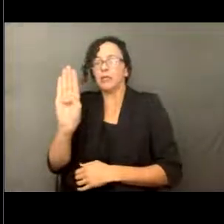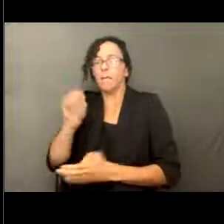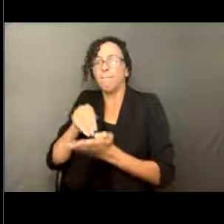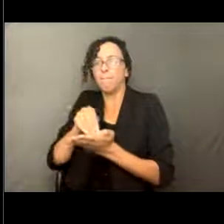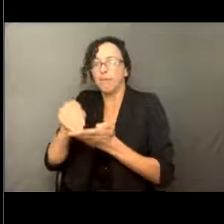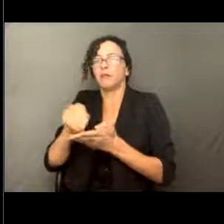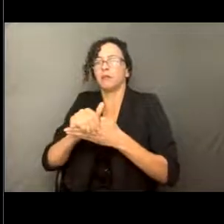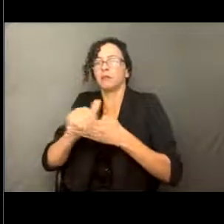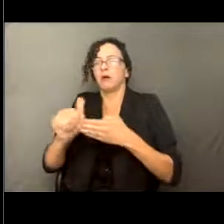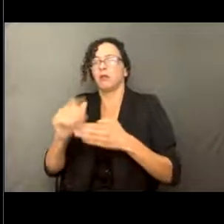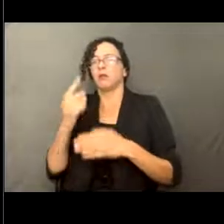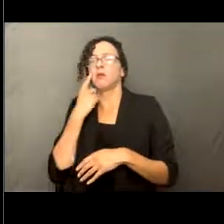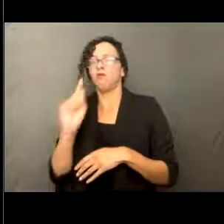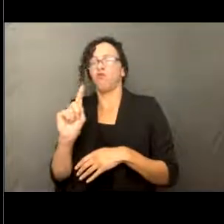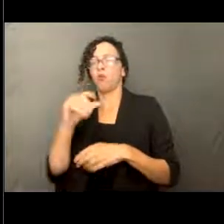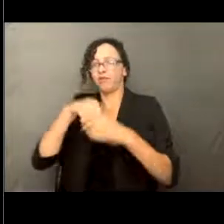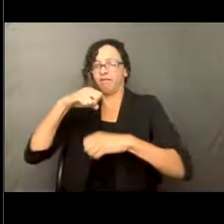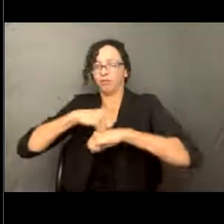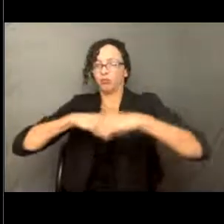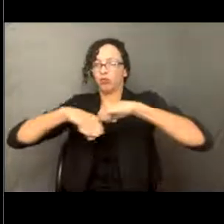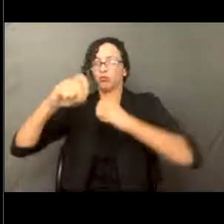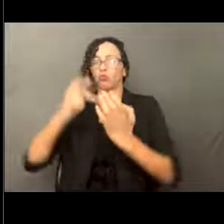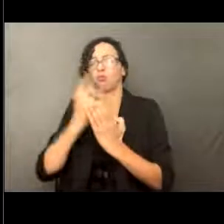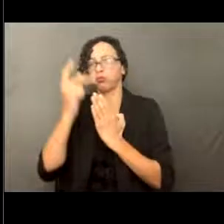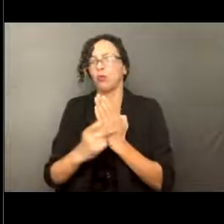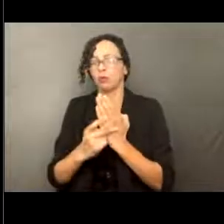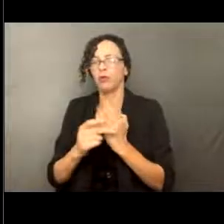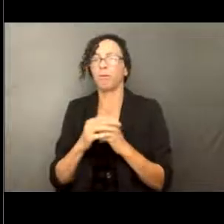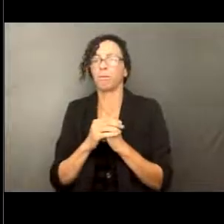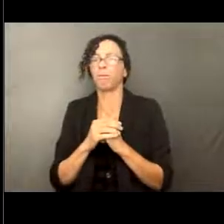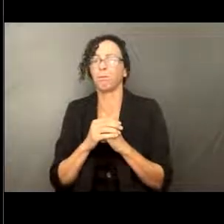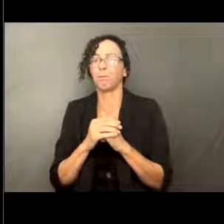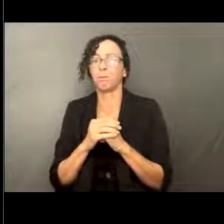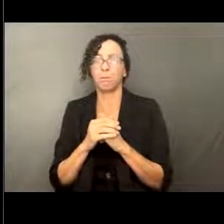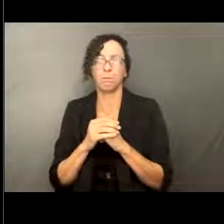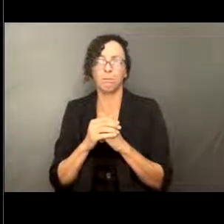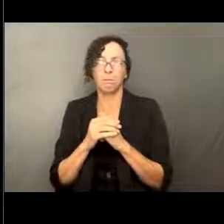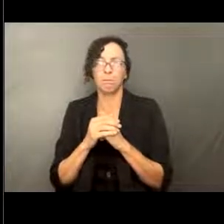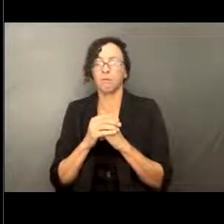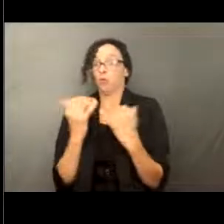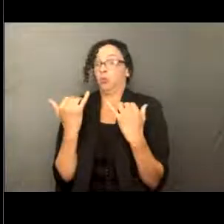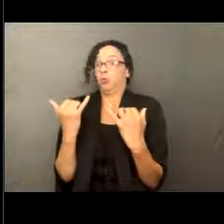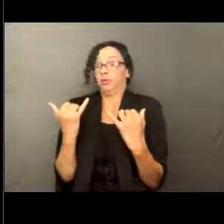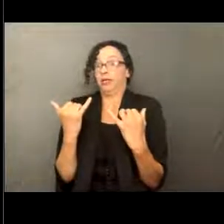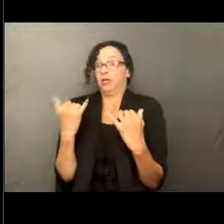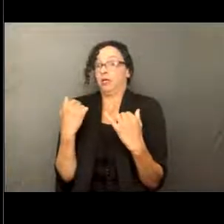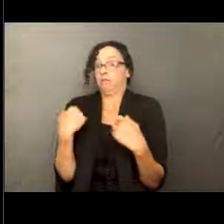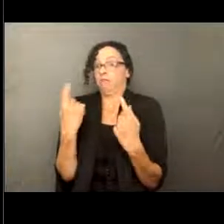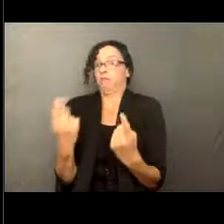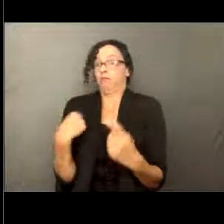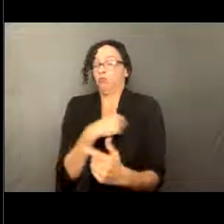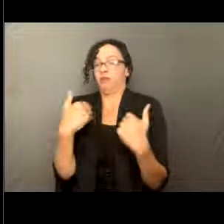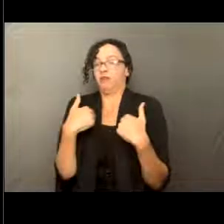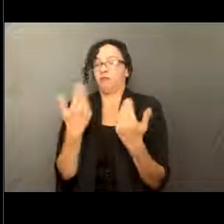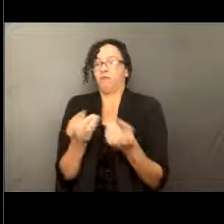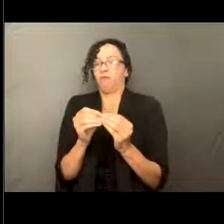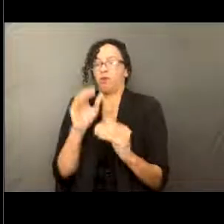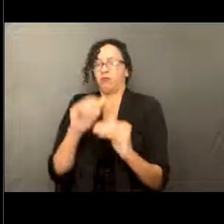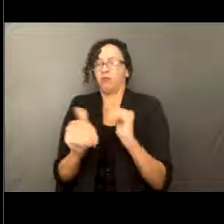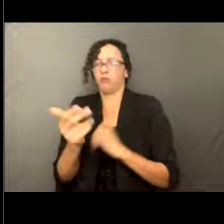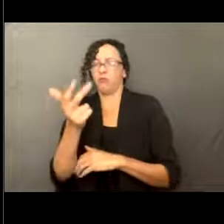and freight infrastructure program. To date, we've had more than 3 listening sessions. We have 3